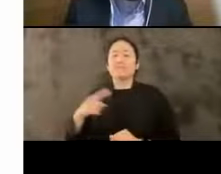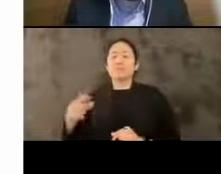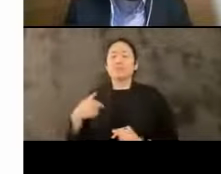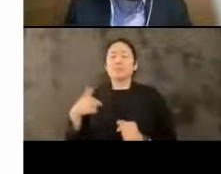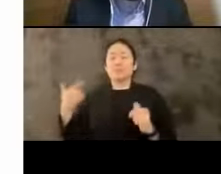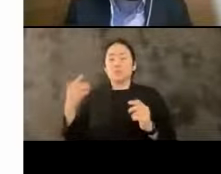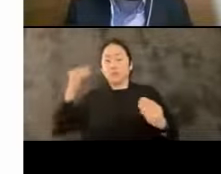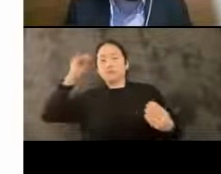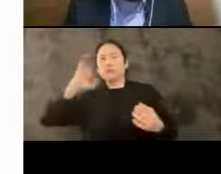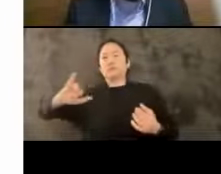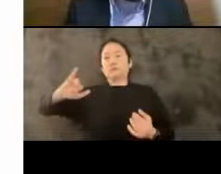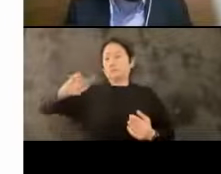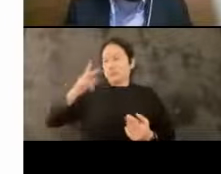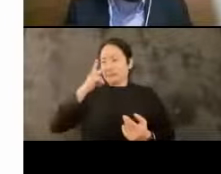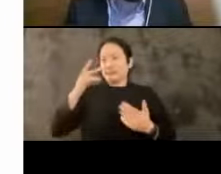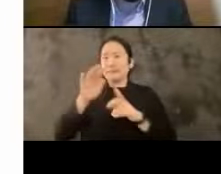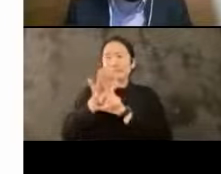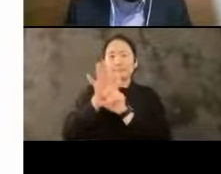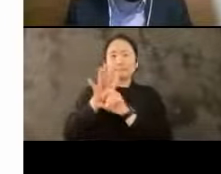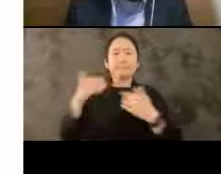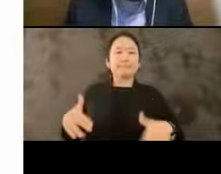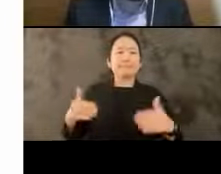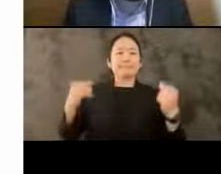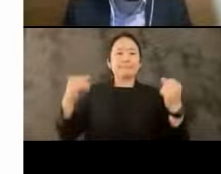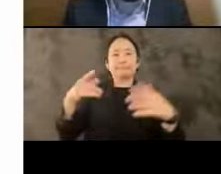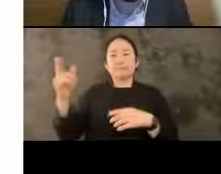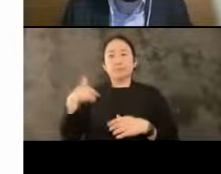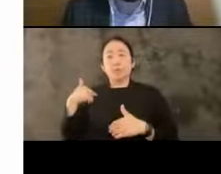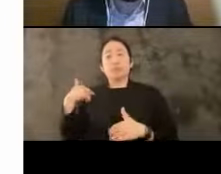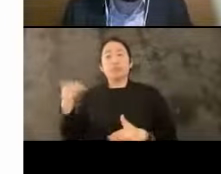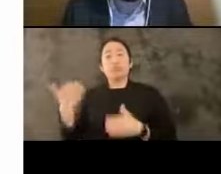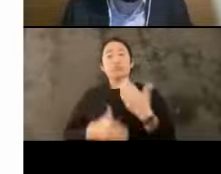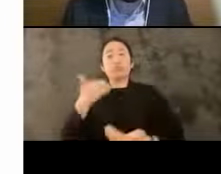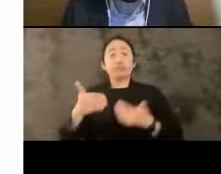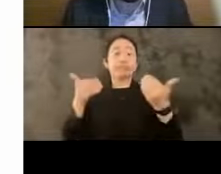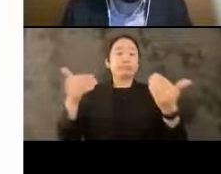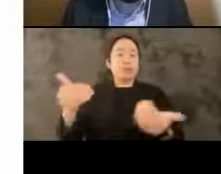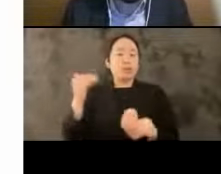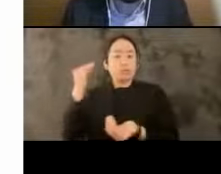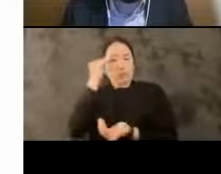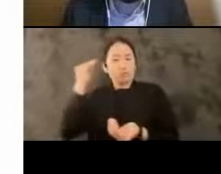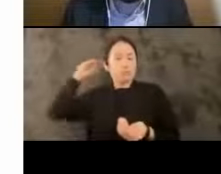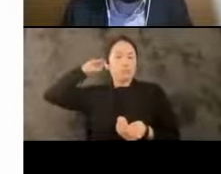to take into consideration as the project moves forward. And yeah, definitely